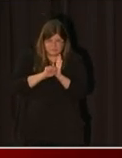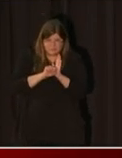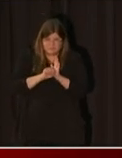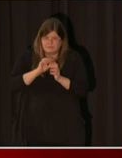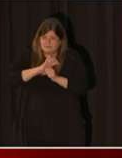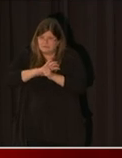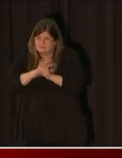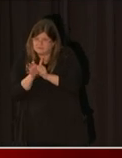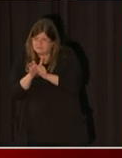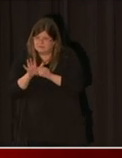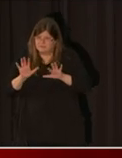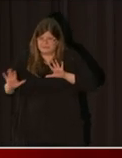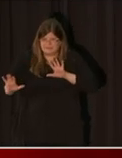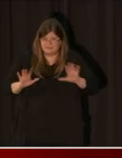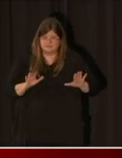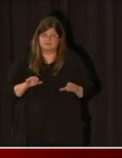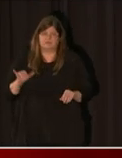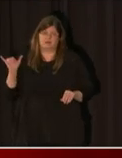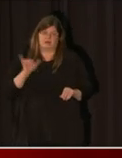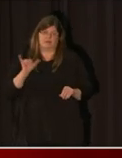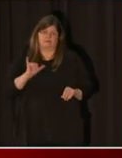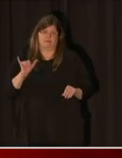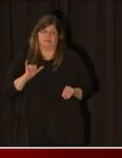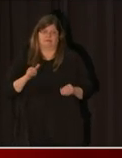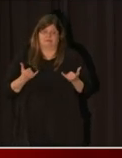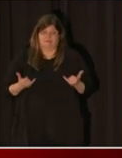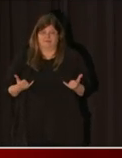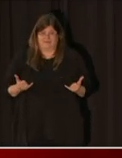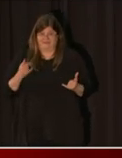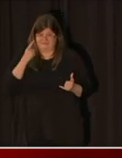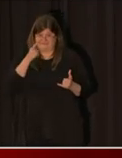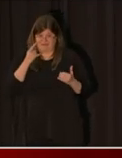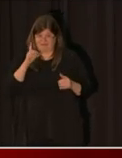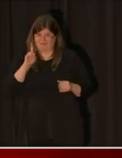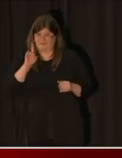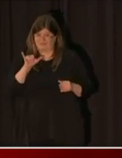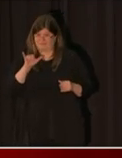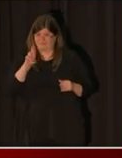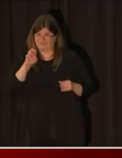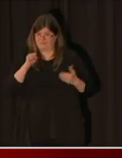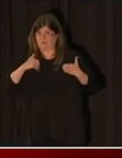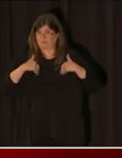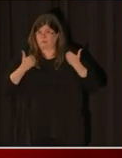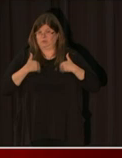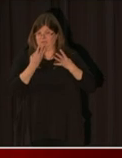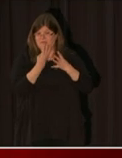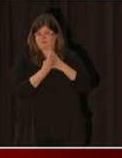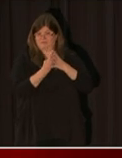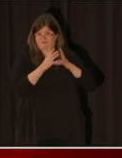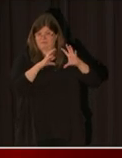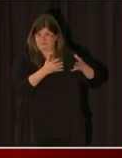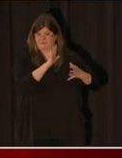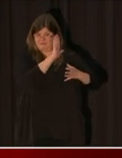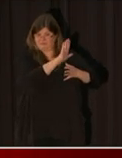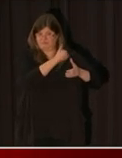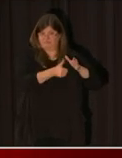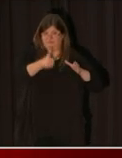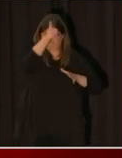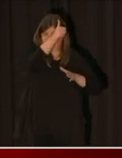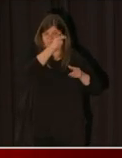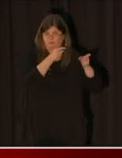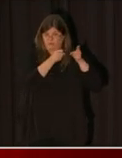the DYRS Director, Clinton Lacey, to lead an effort for the rest of the public health